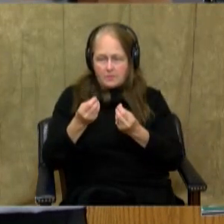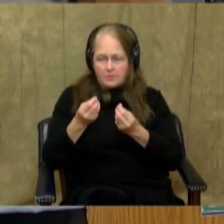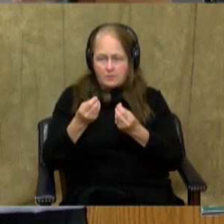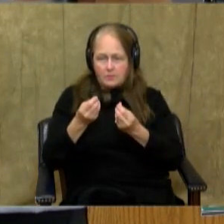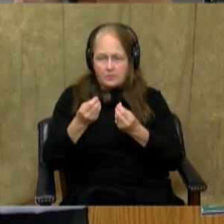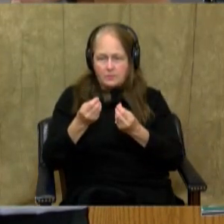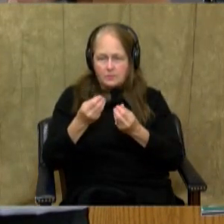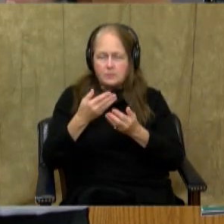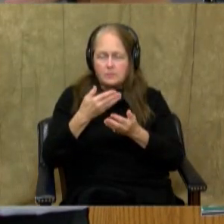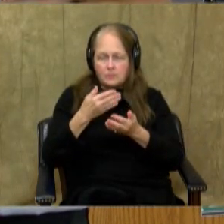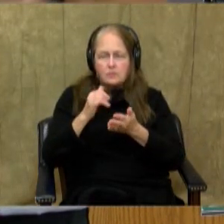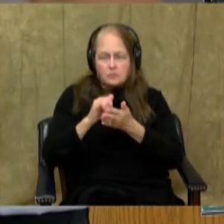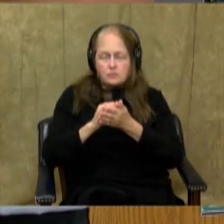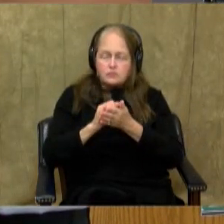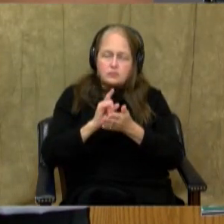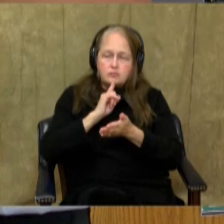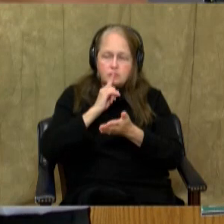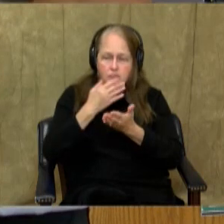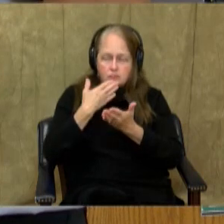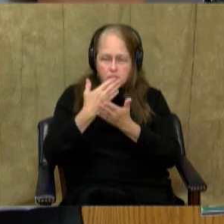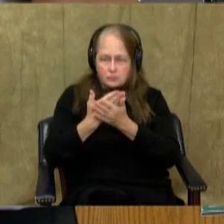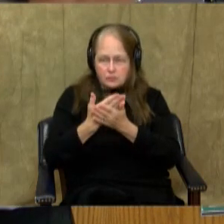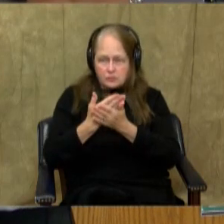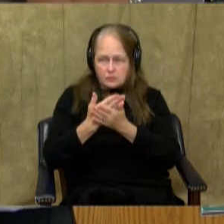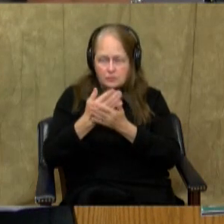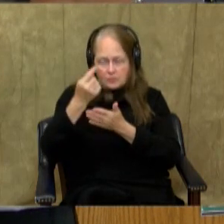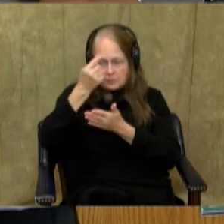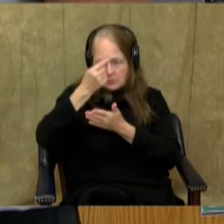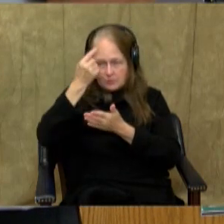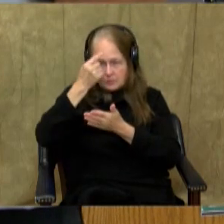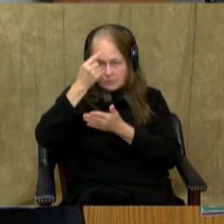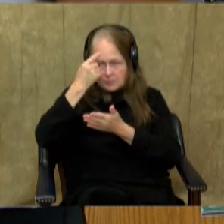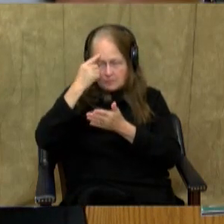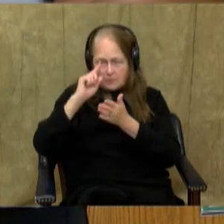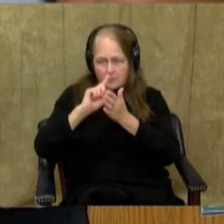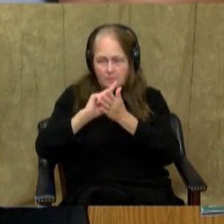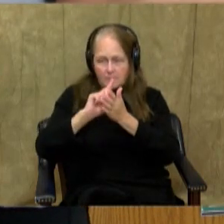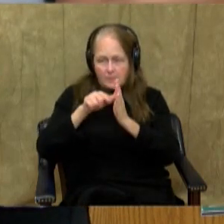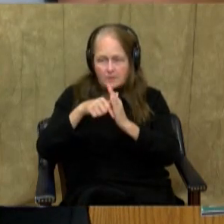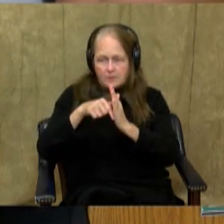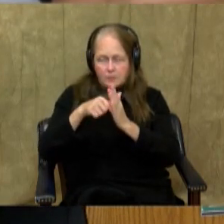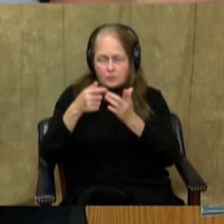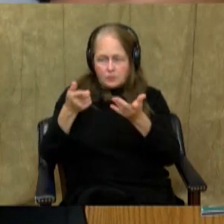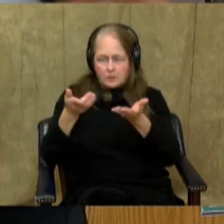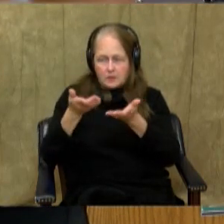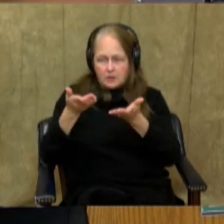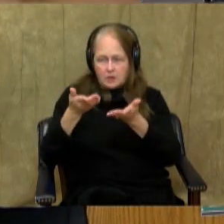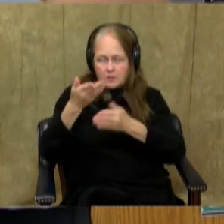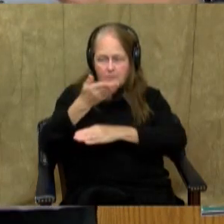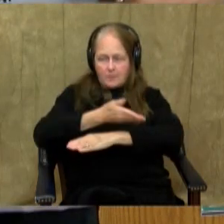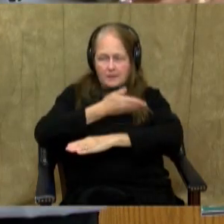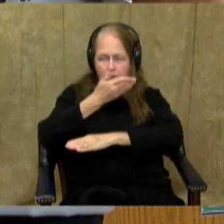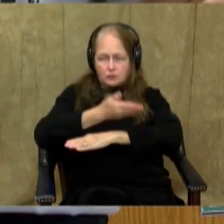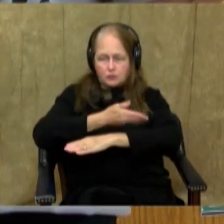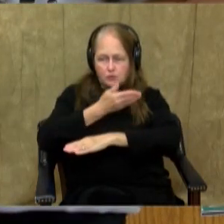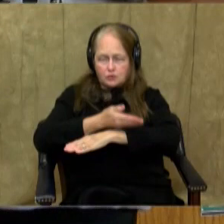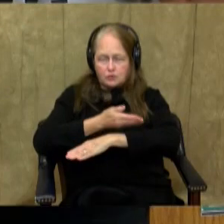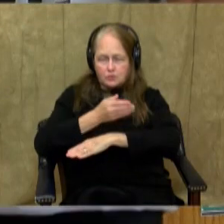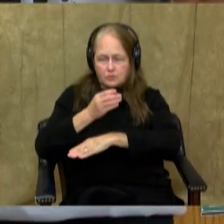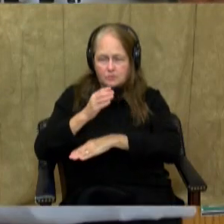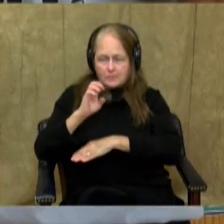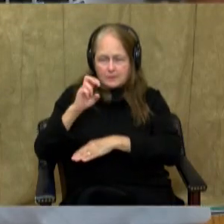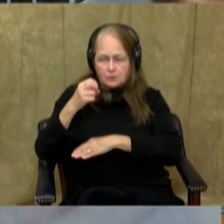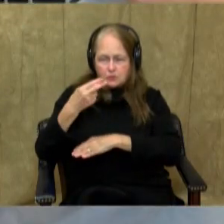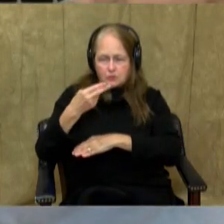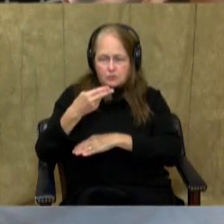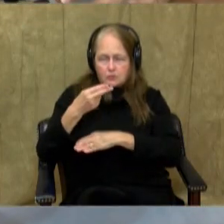typically pretty consistent. So I want you to think for a minute about any time that you've been to a beach. And normally when you go to